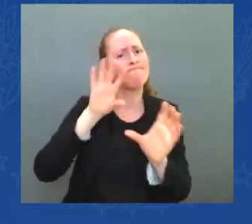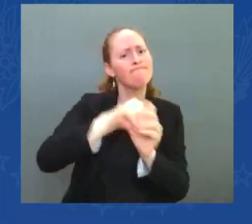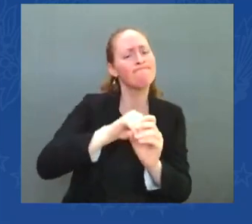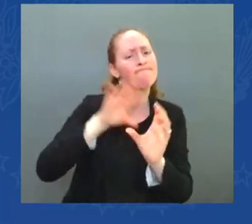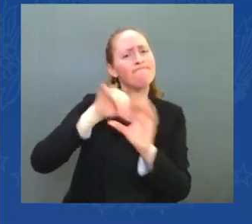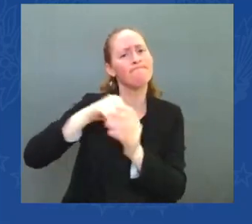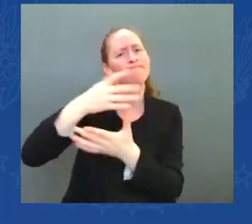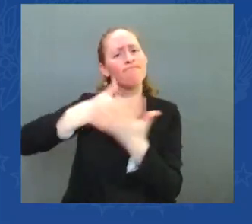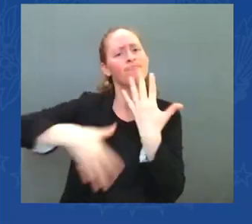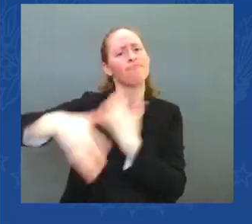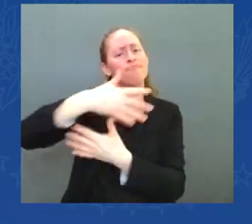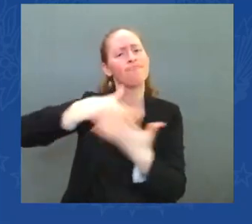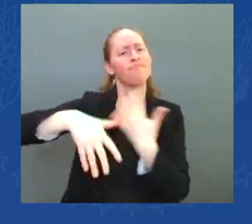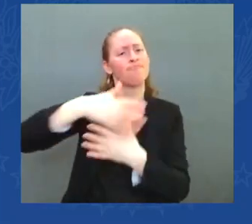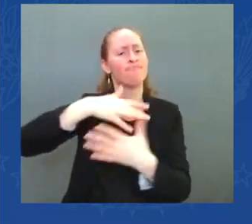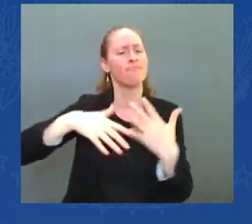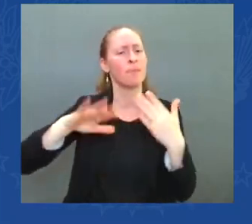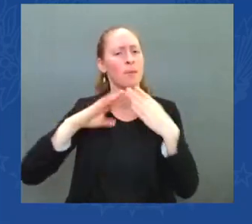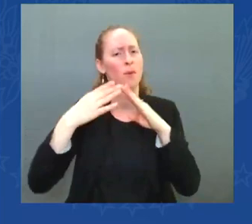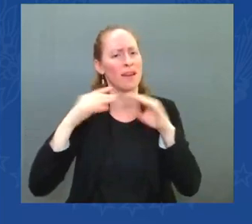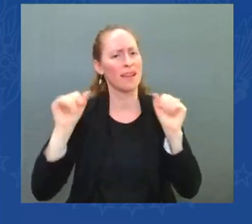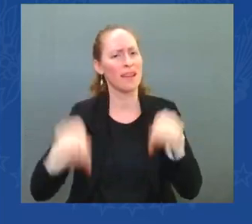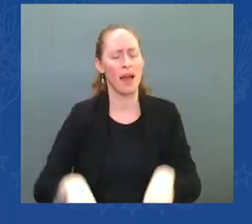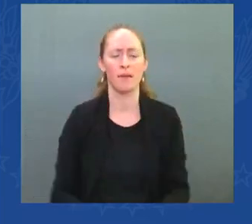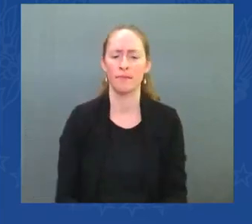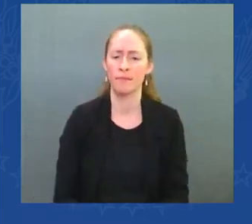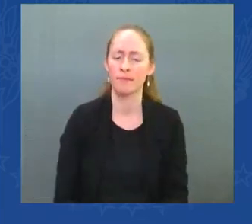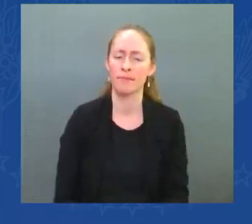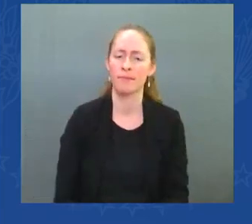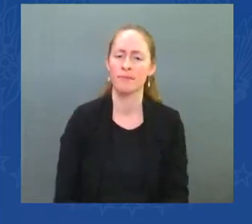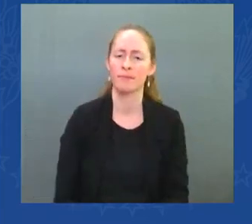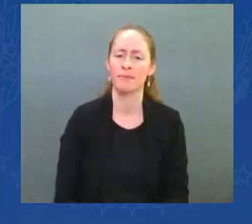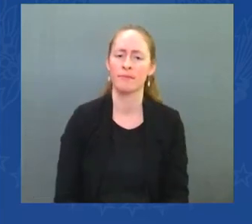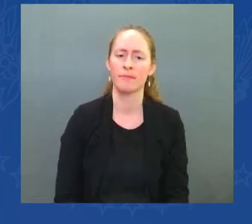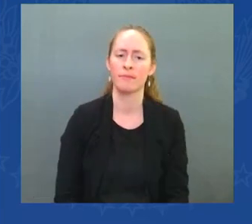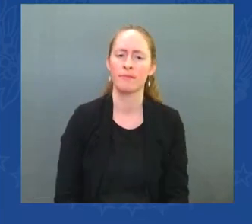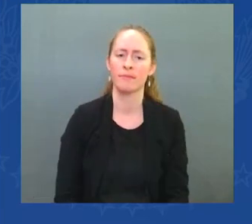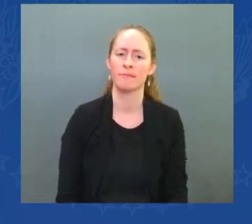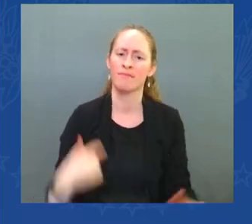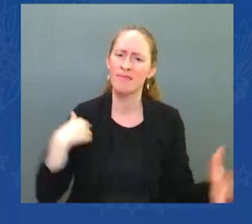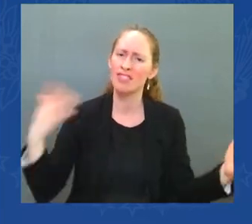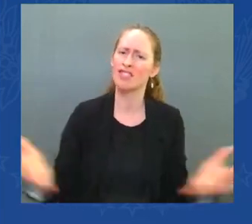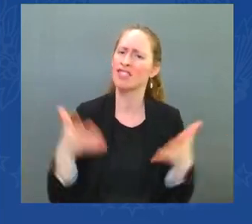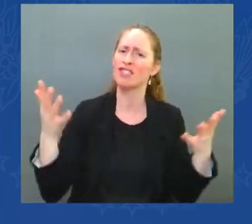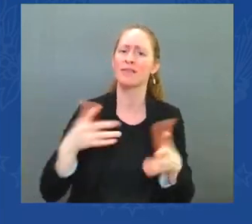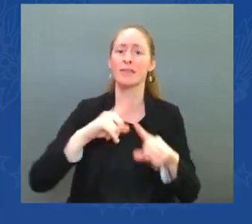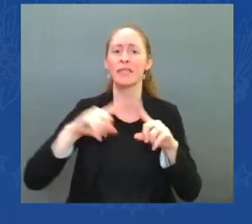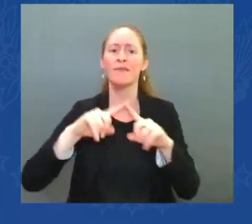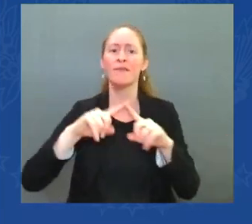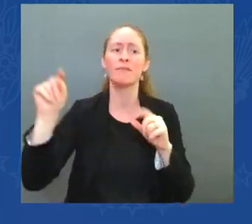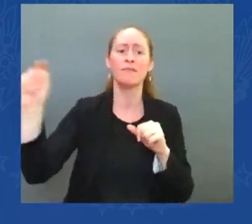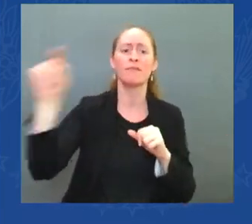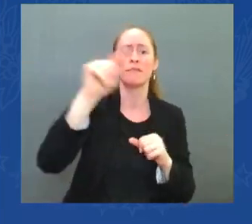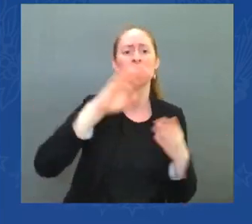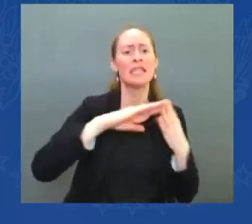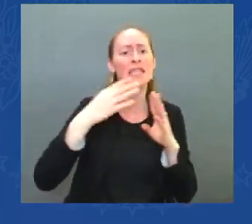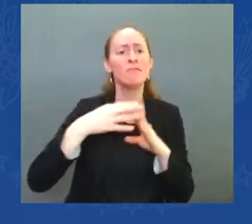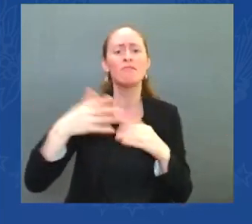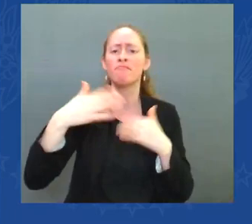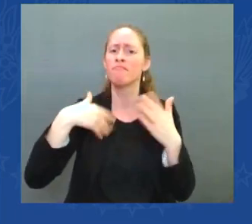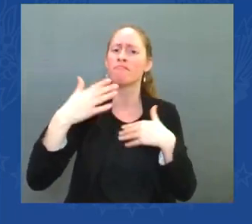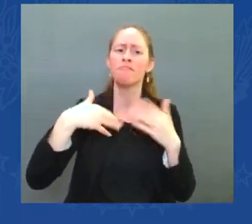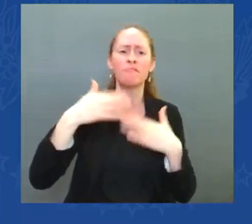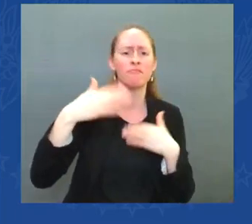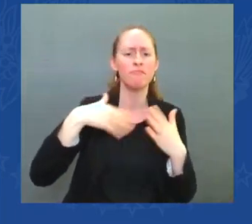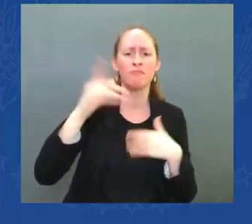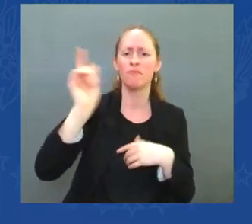counties, and tribes to use the rescue plan funding we sent them to do more in each of these areas. And they need to do